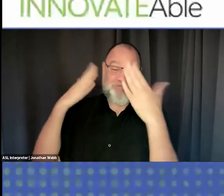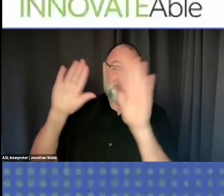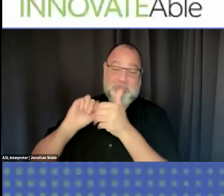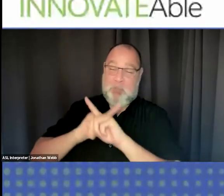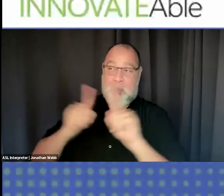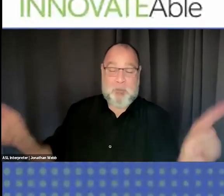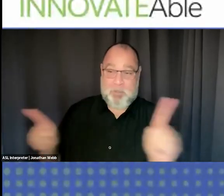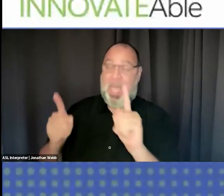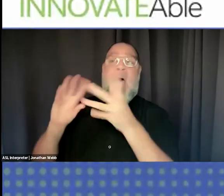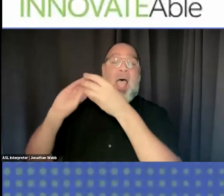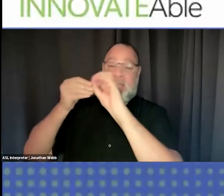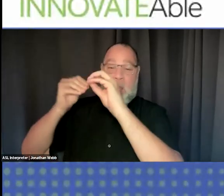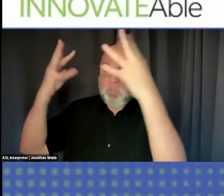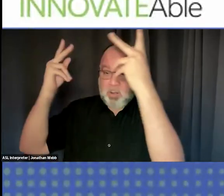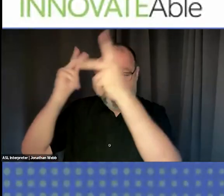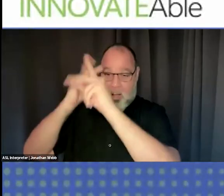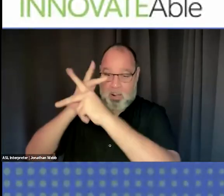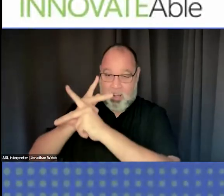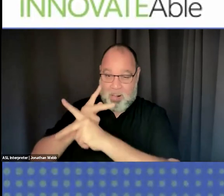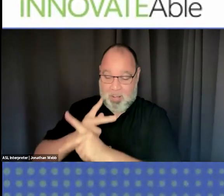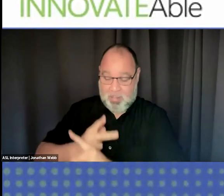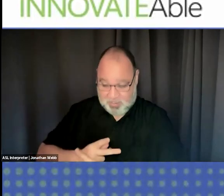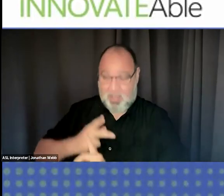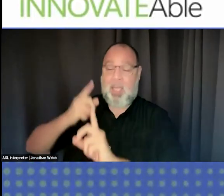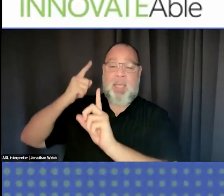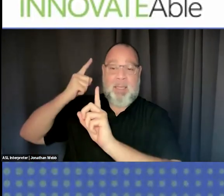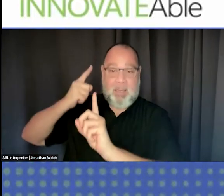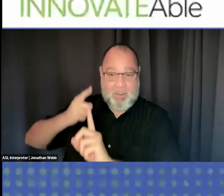results. And as soon